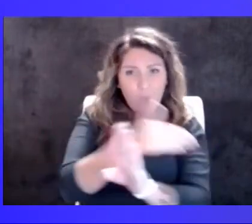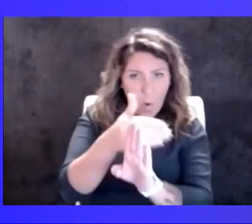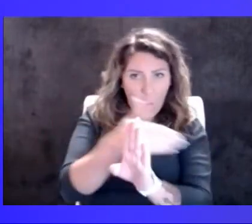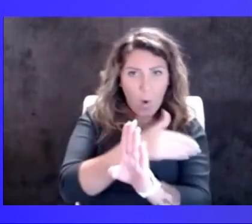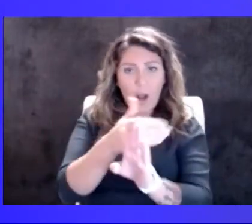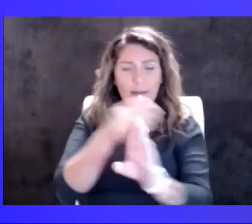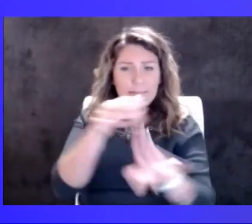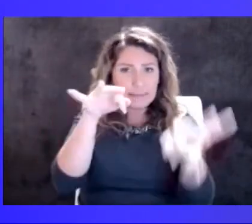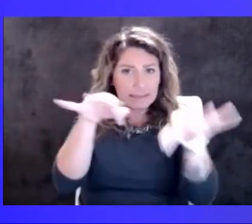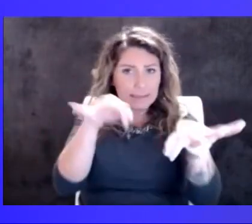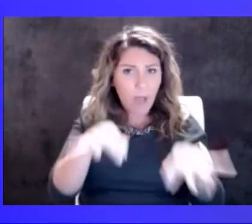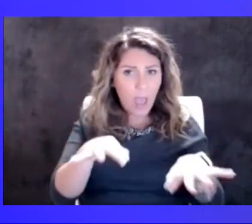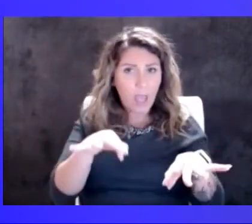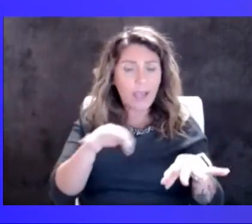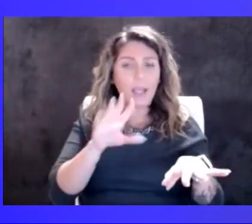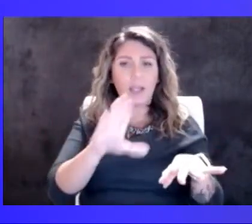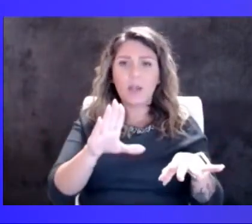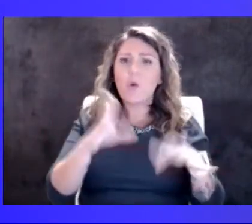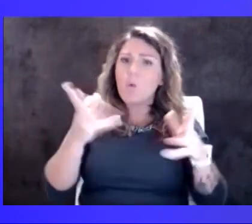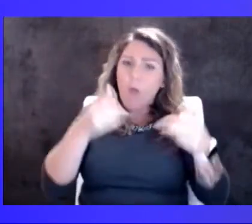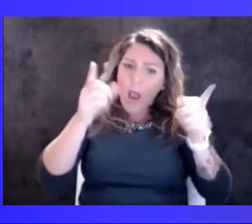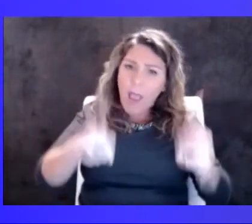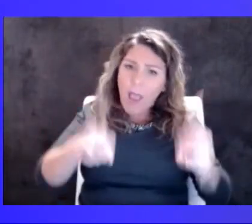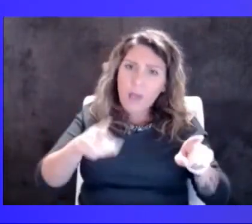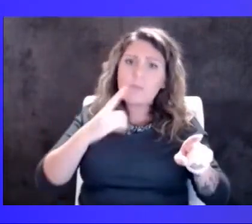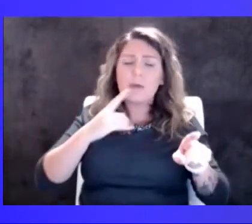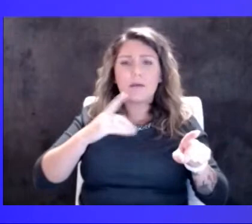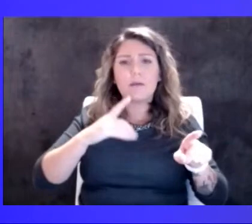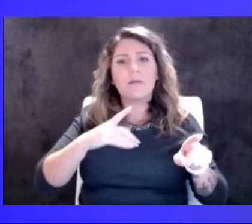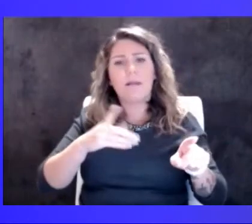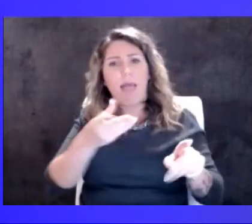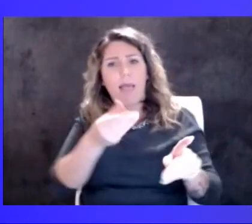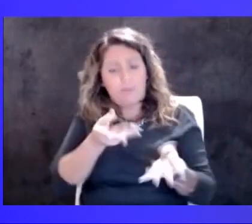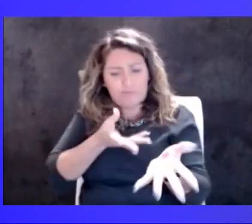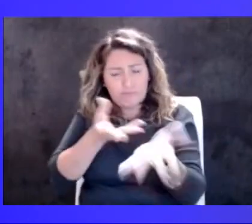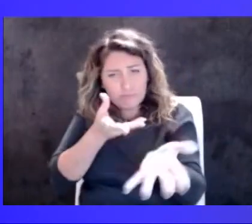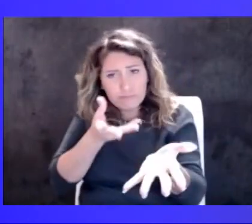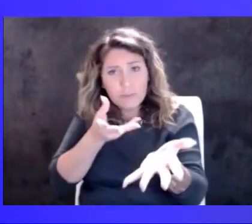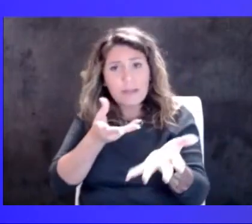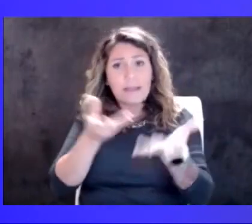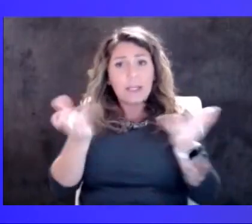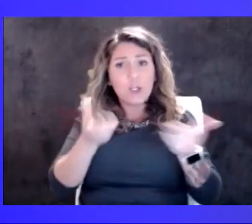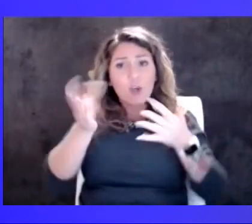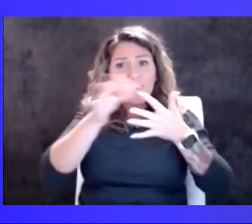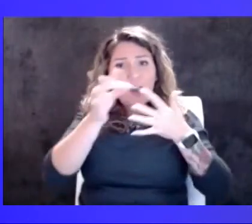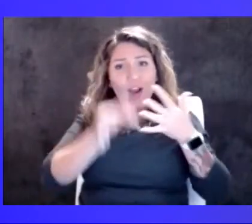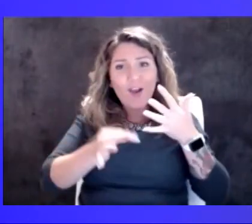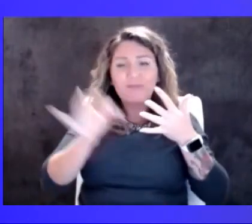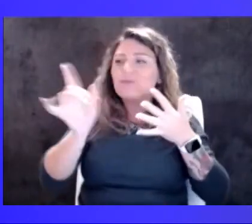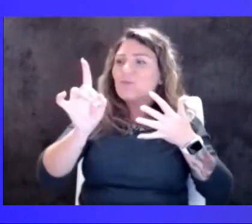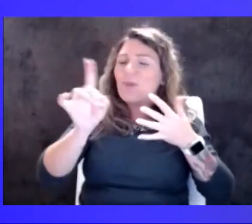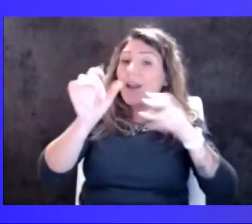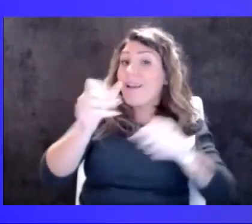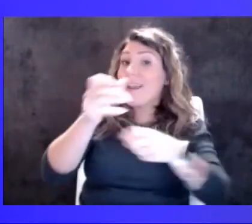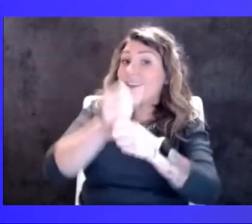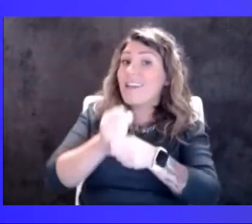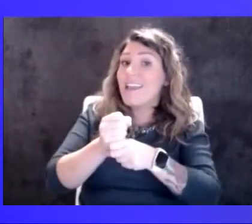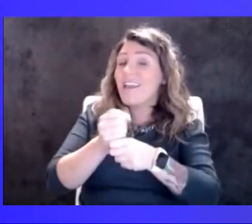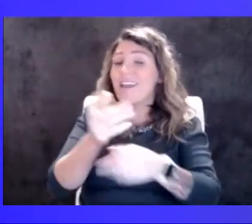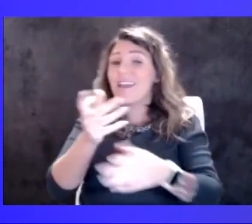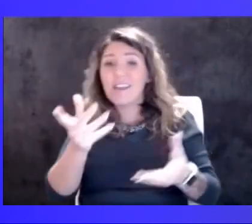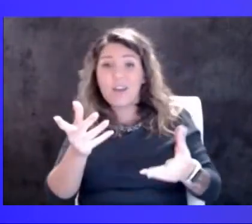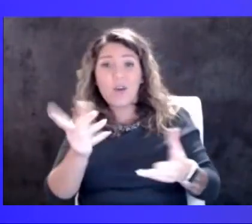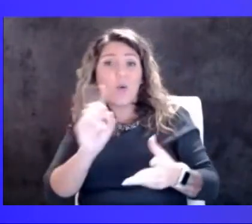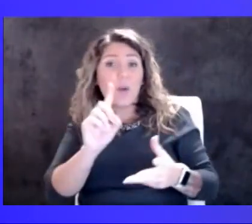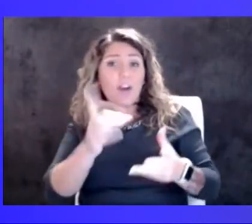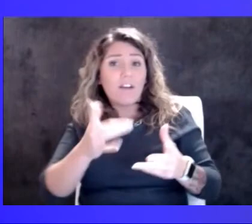them, what's going to happen, and also discuss with them, here are the options of where we can get the vaccination done and where would you